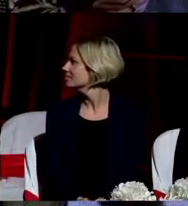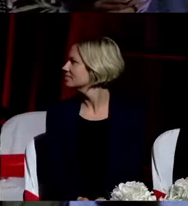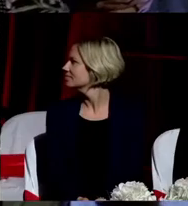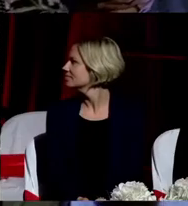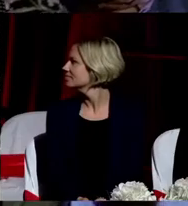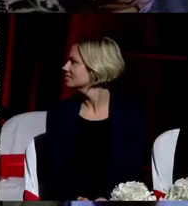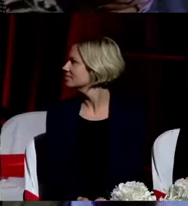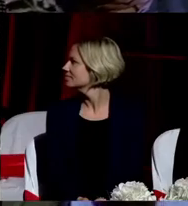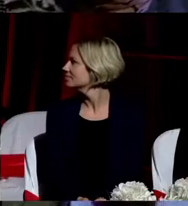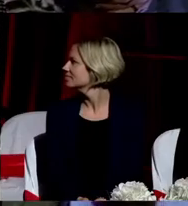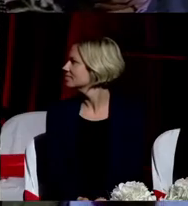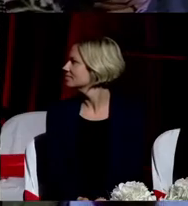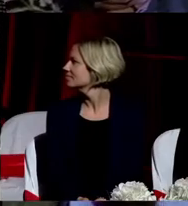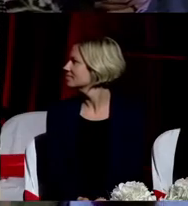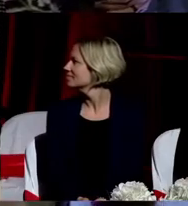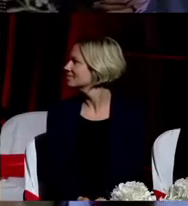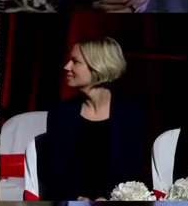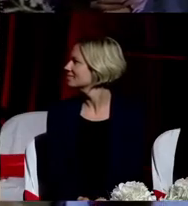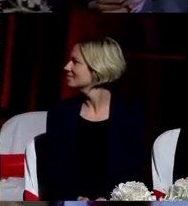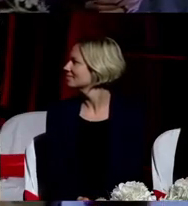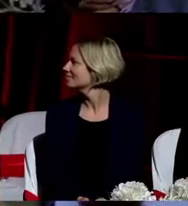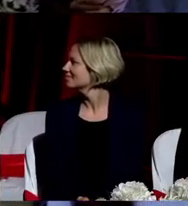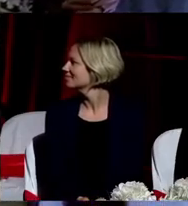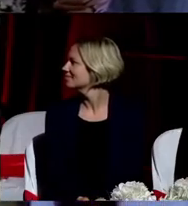Shamara Wilson.